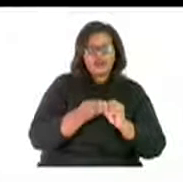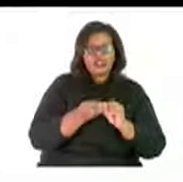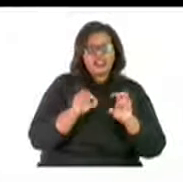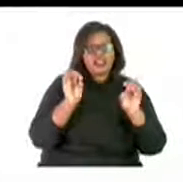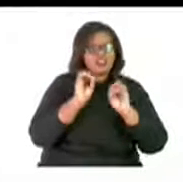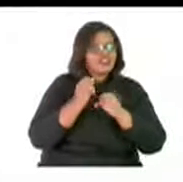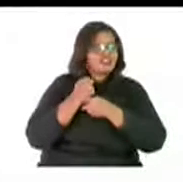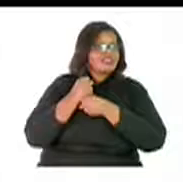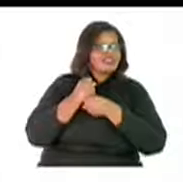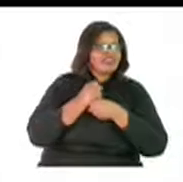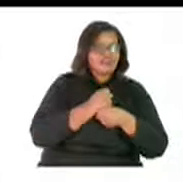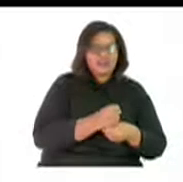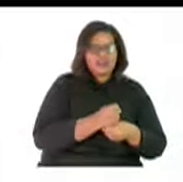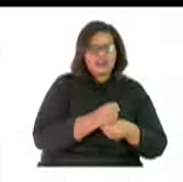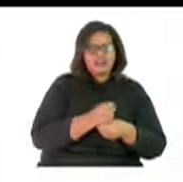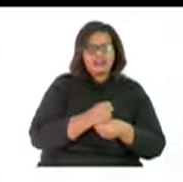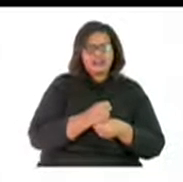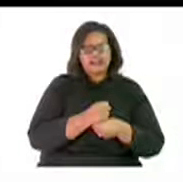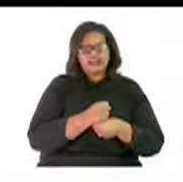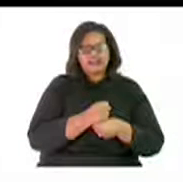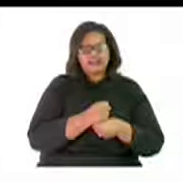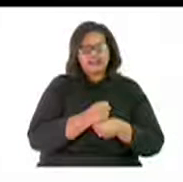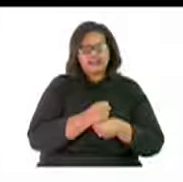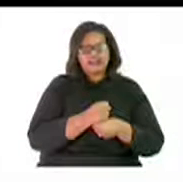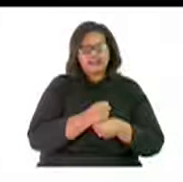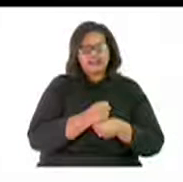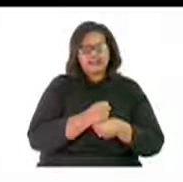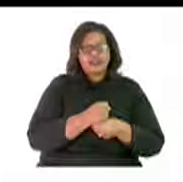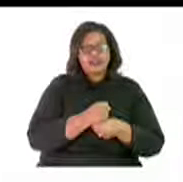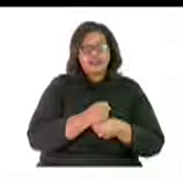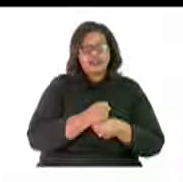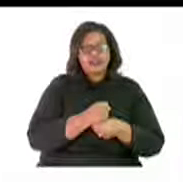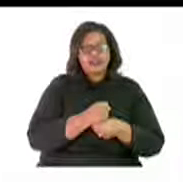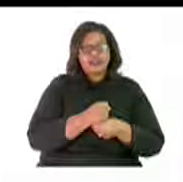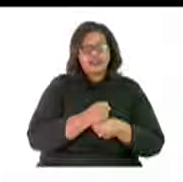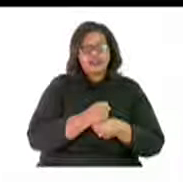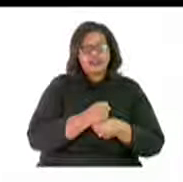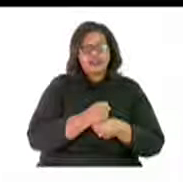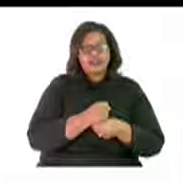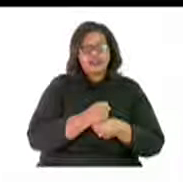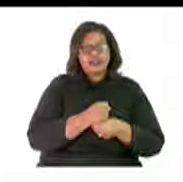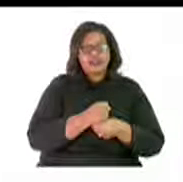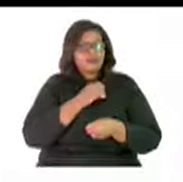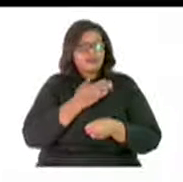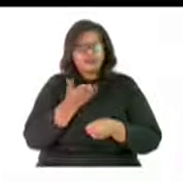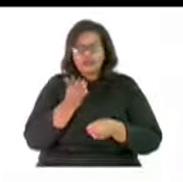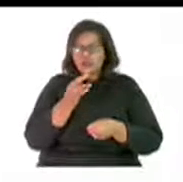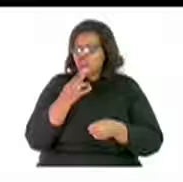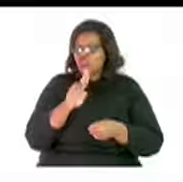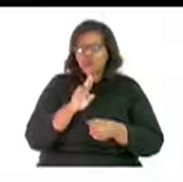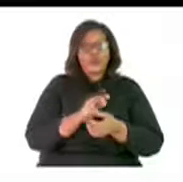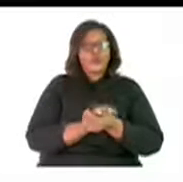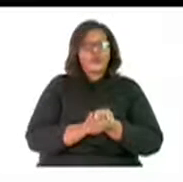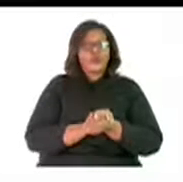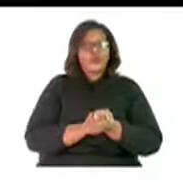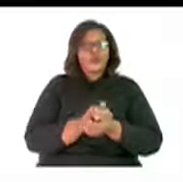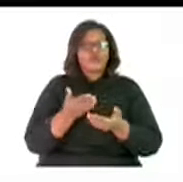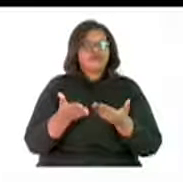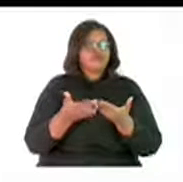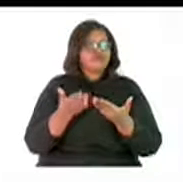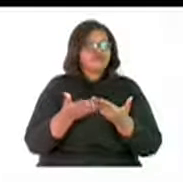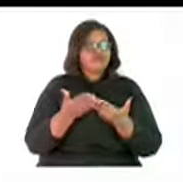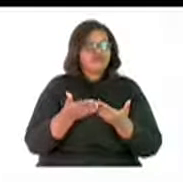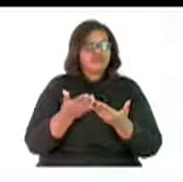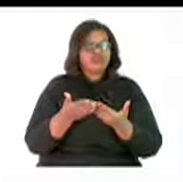Difficult, there is nothing to panic about. All you have is just to do